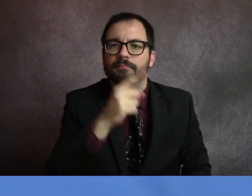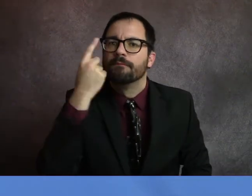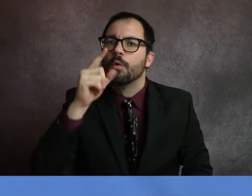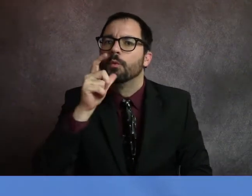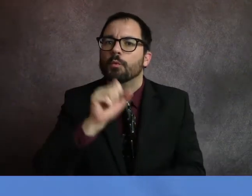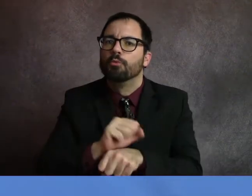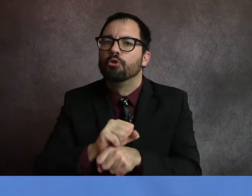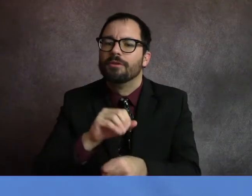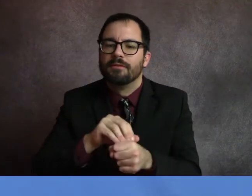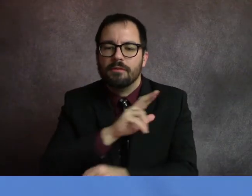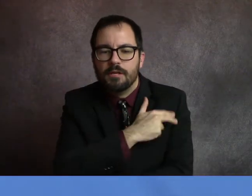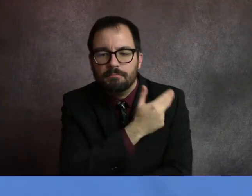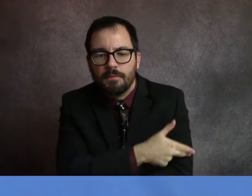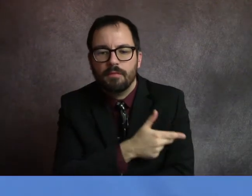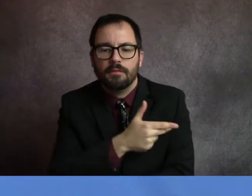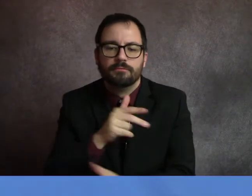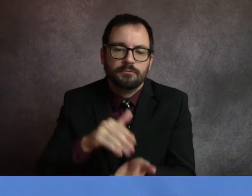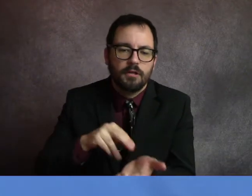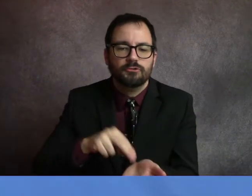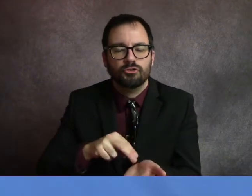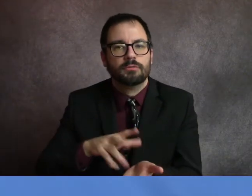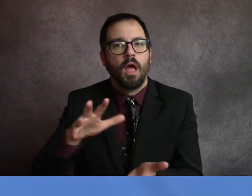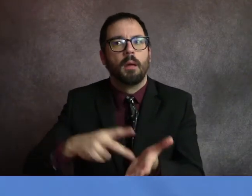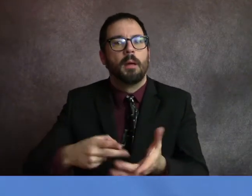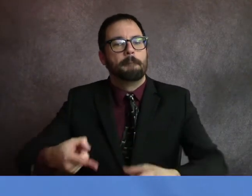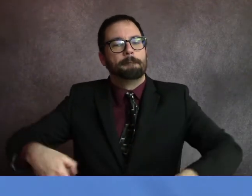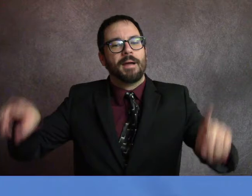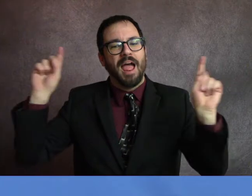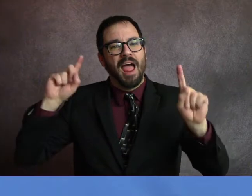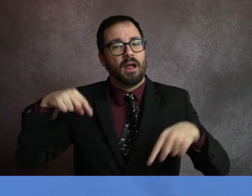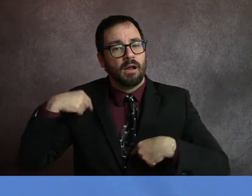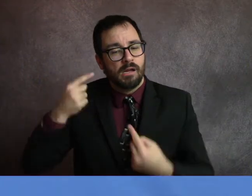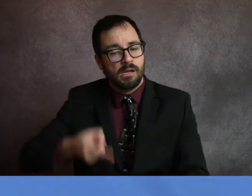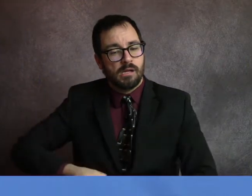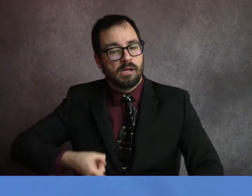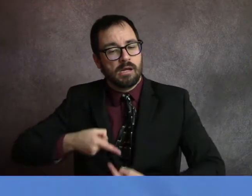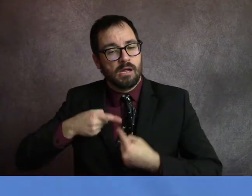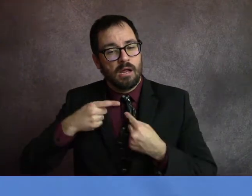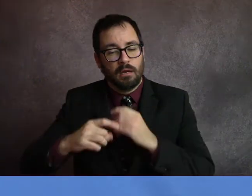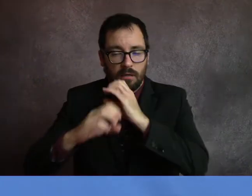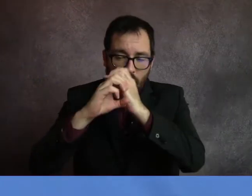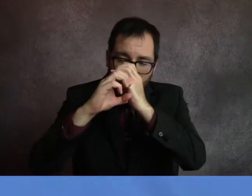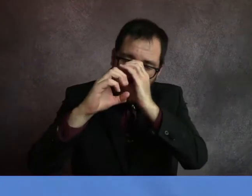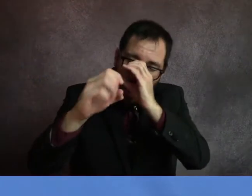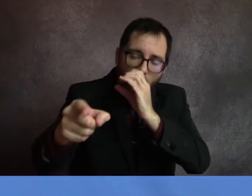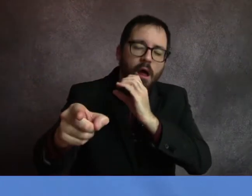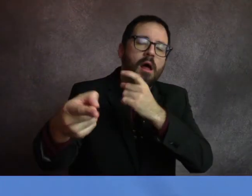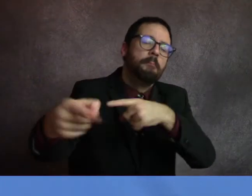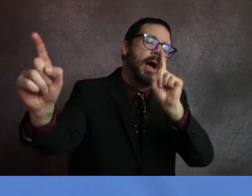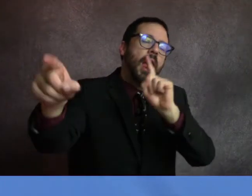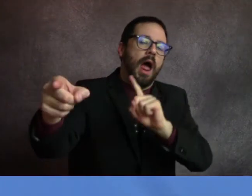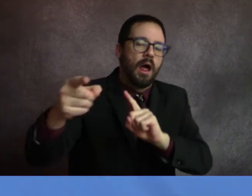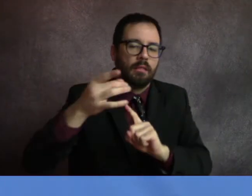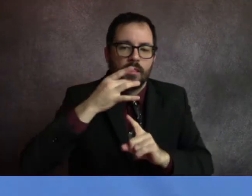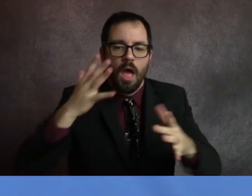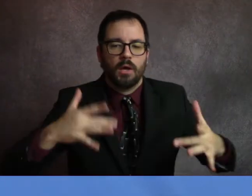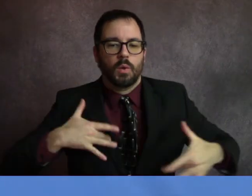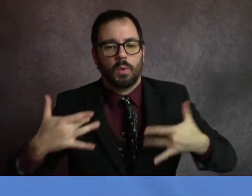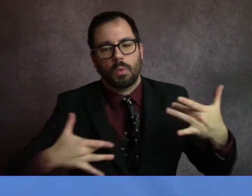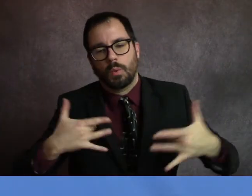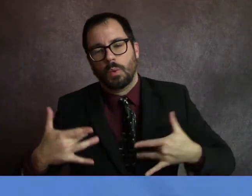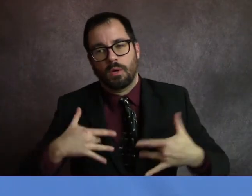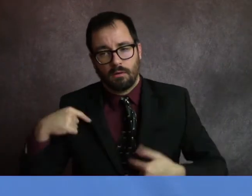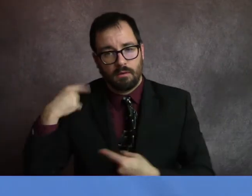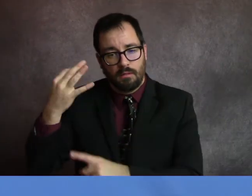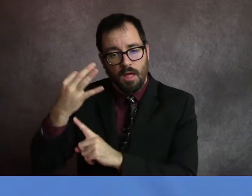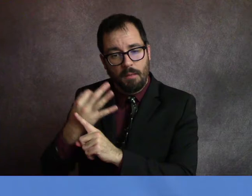at the end of the tunnel, and it's the beginning to grow brighter that we've been going through for the last 9 months. So as we buckle down for some more weeks of